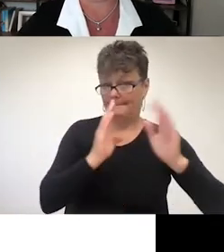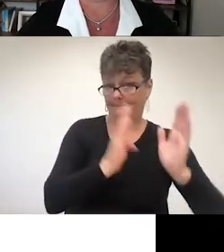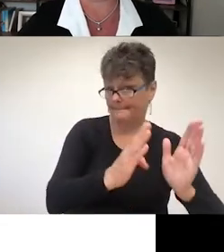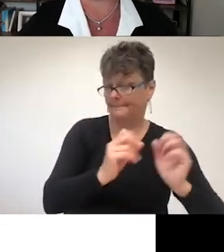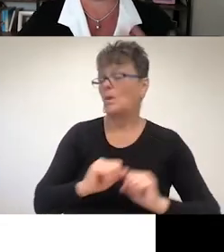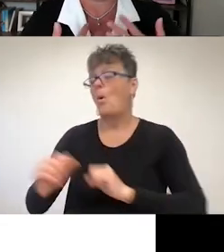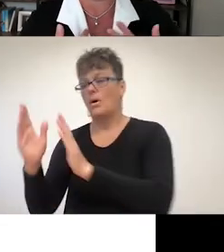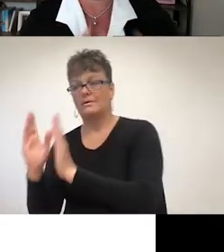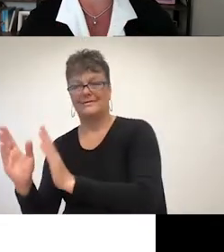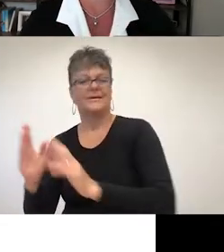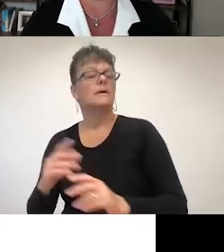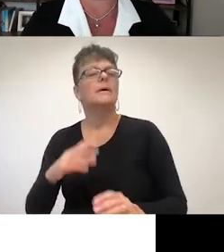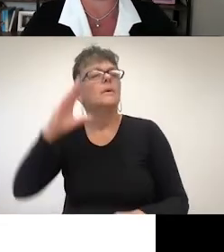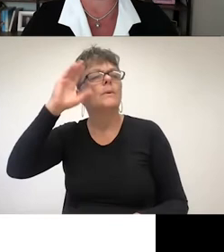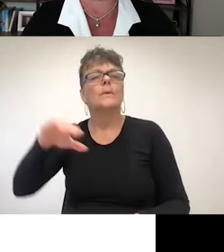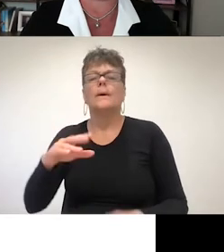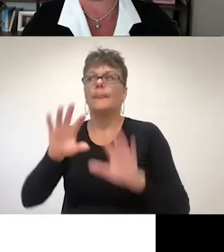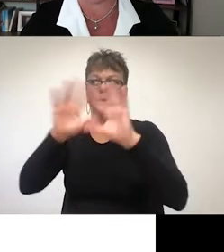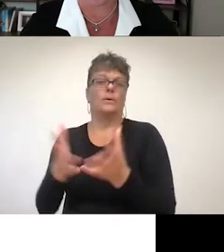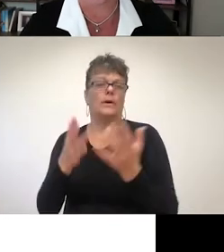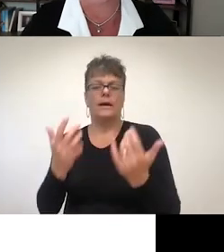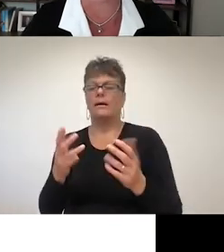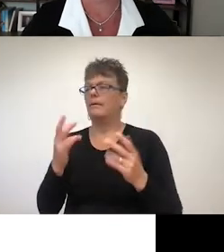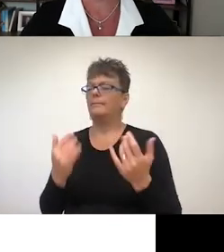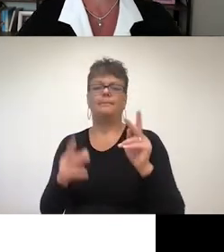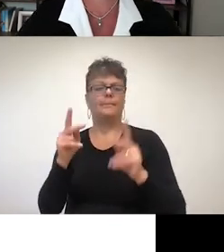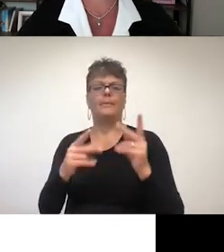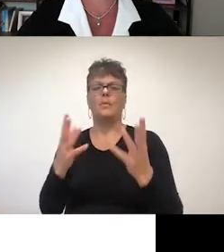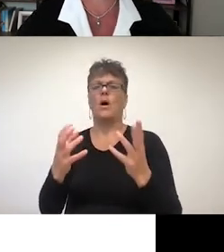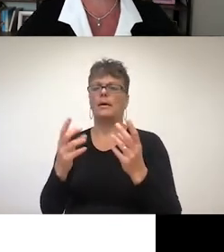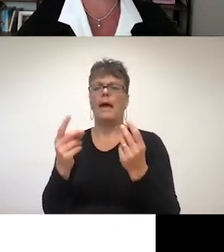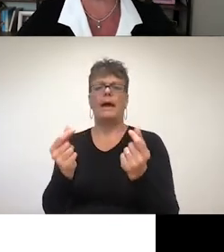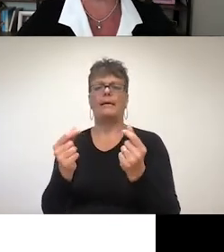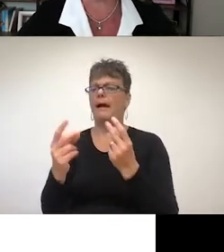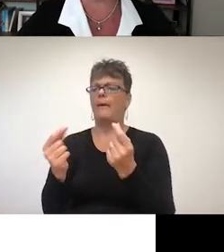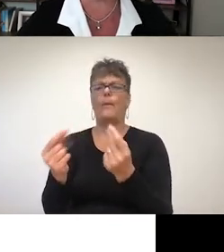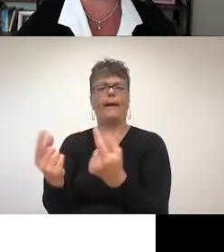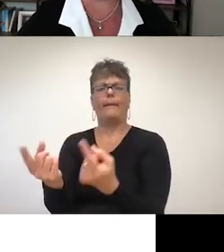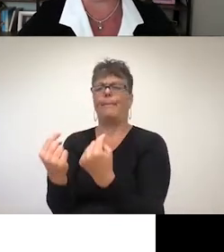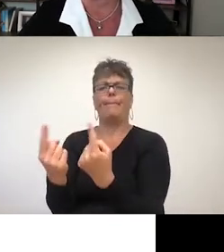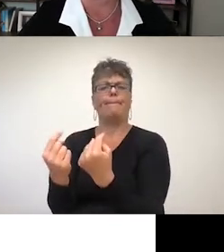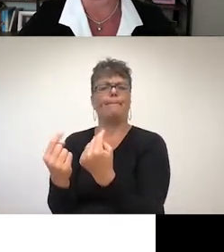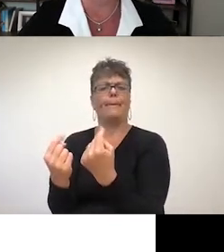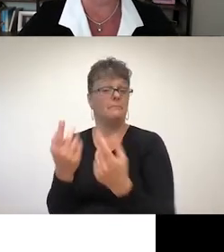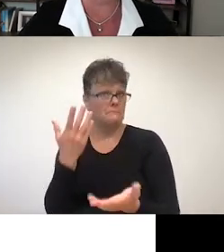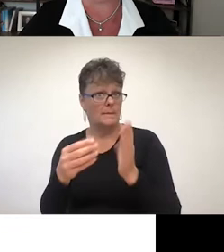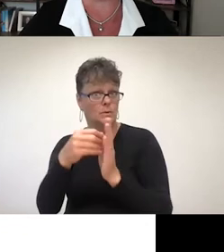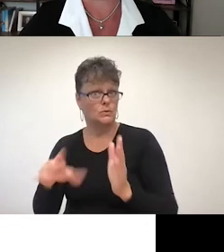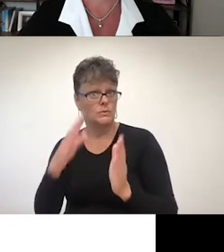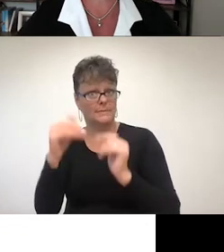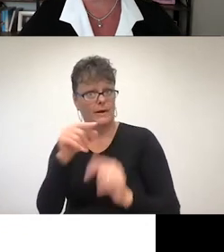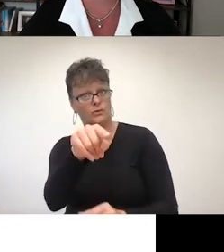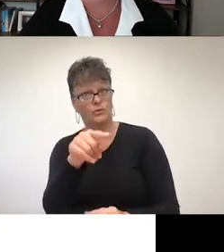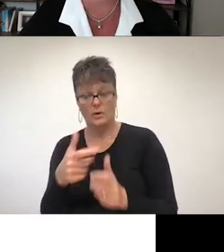gratification society, and I've experienced that desire for a quick answer. So students might be expecting you to be available all the time to